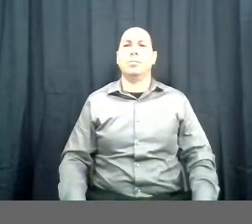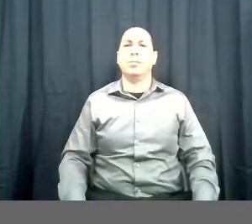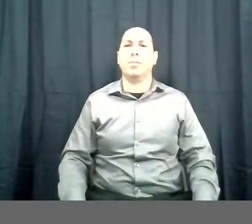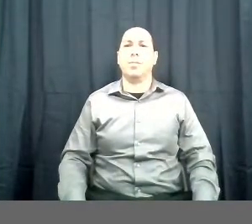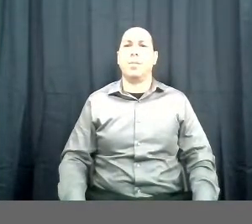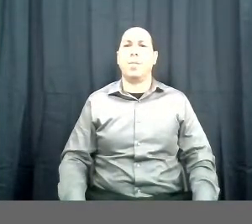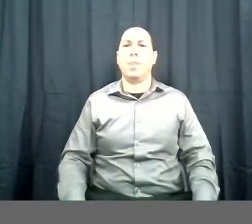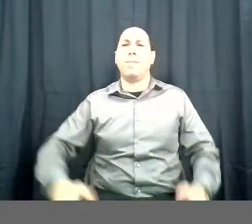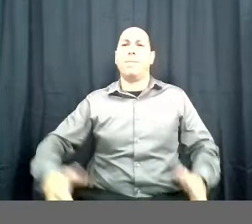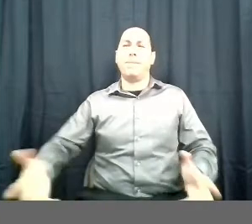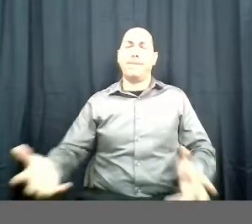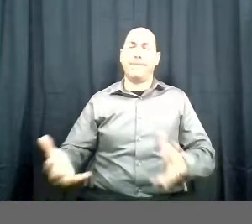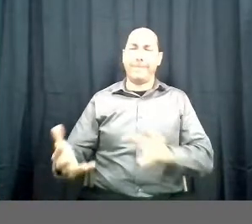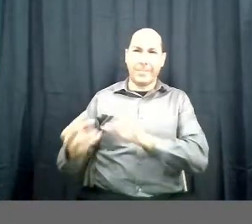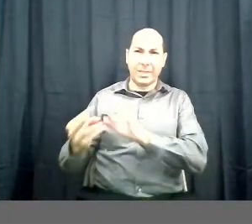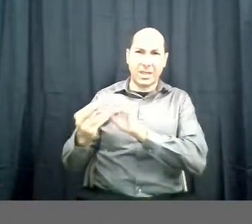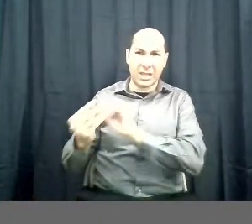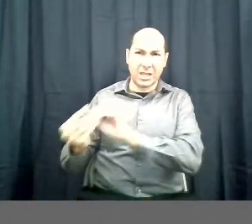negotiations,